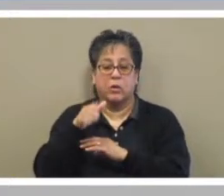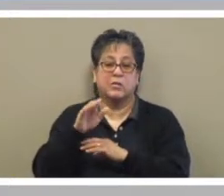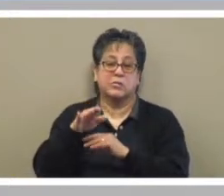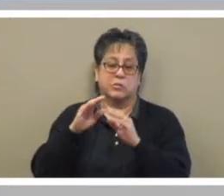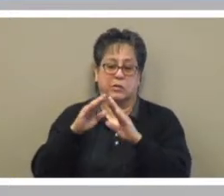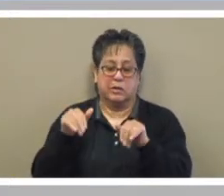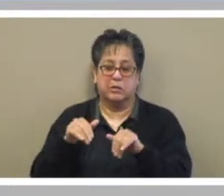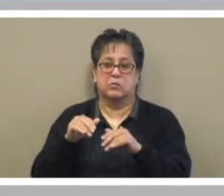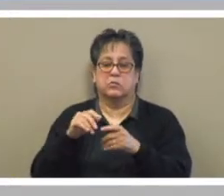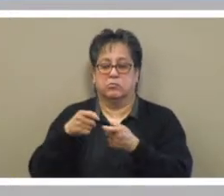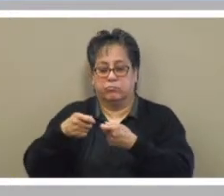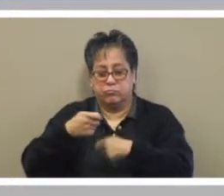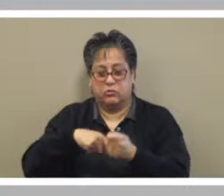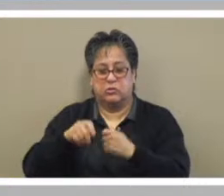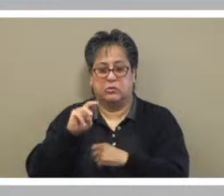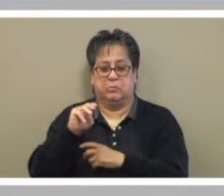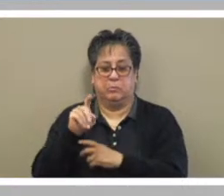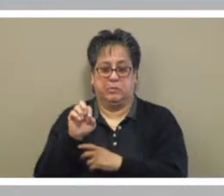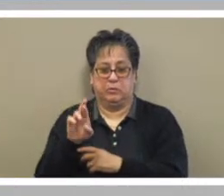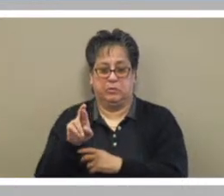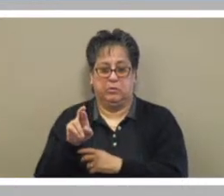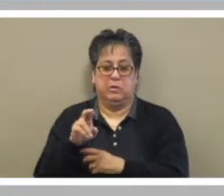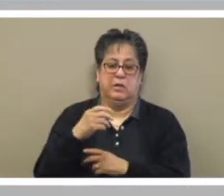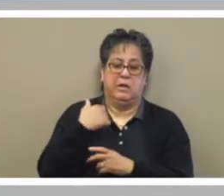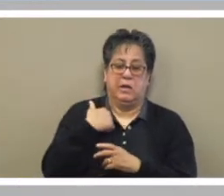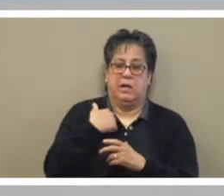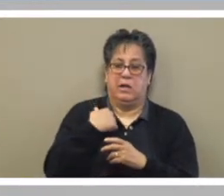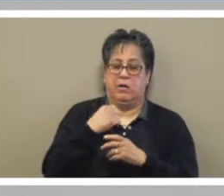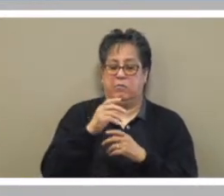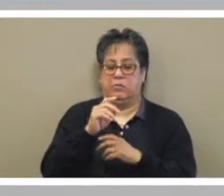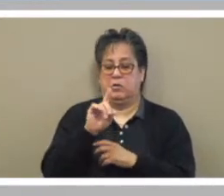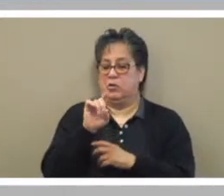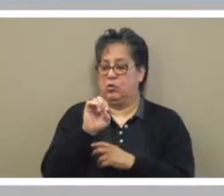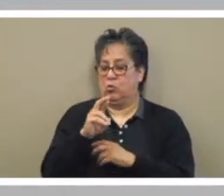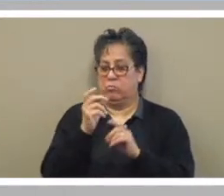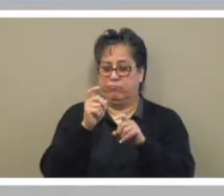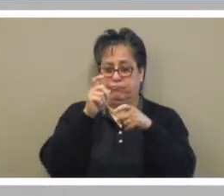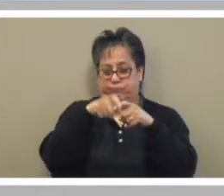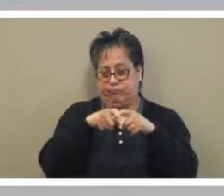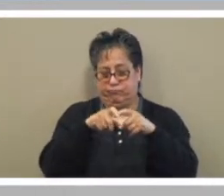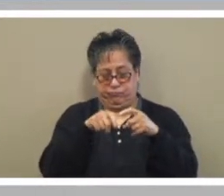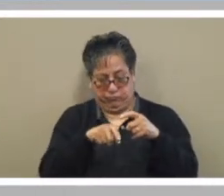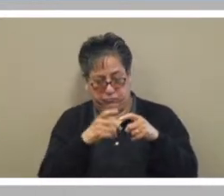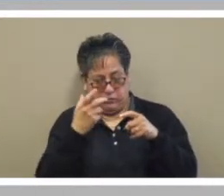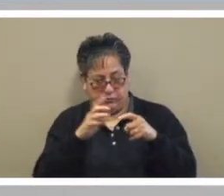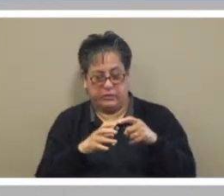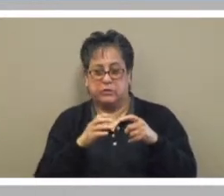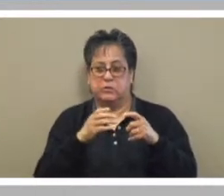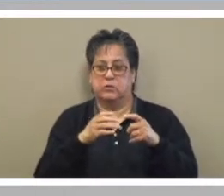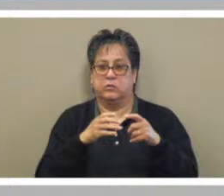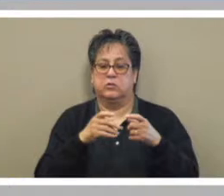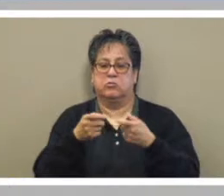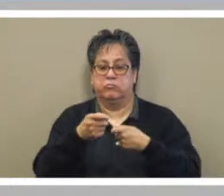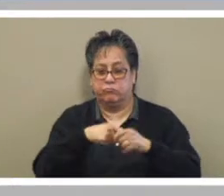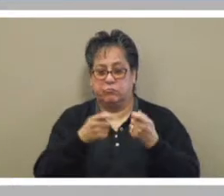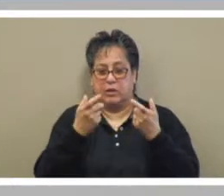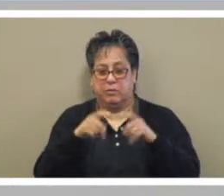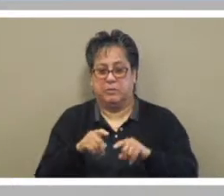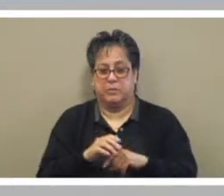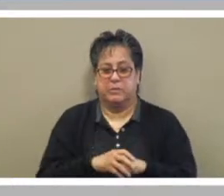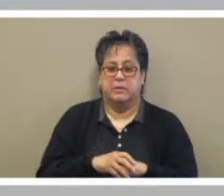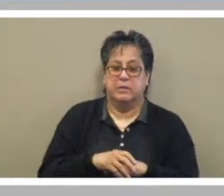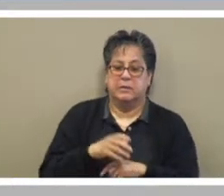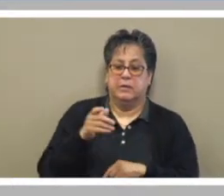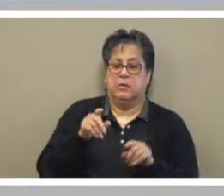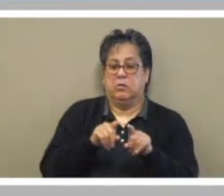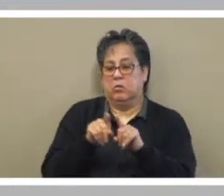commercial property to change out the meter. We have door hangers that we leave afterwards so that they know that the actual exchange has occurred.